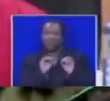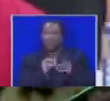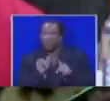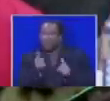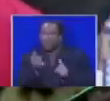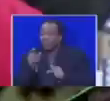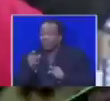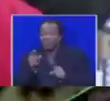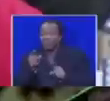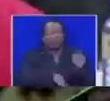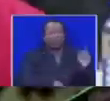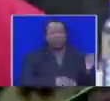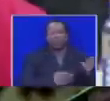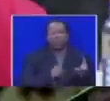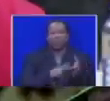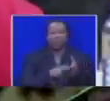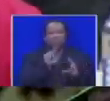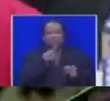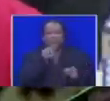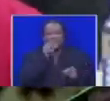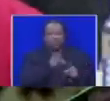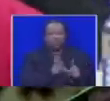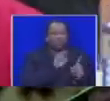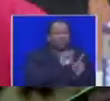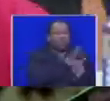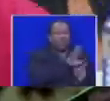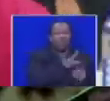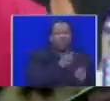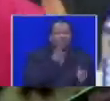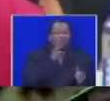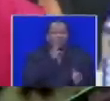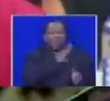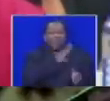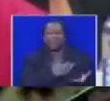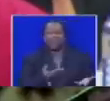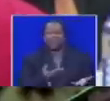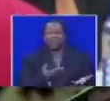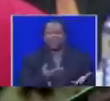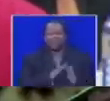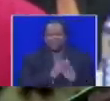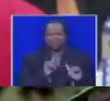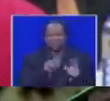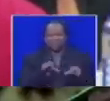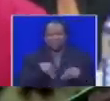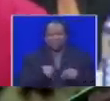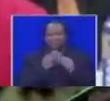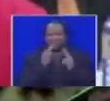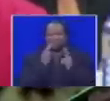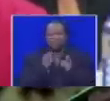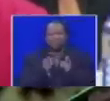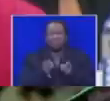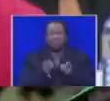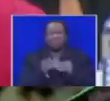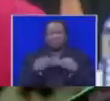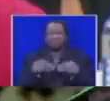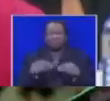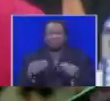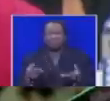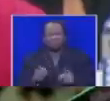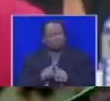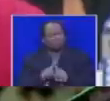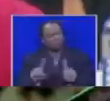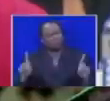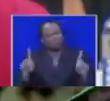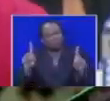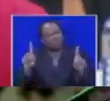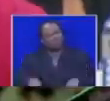disciplined, no one has been fired. Today, it must be business as usual. It's unacceptable,